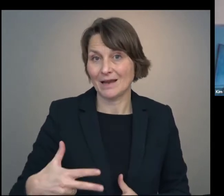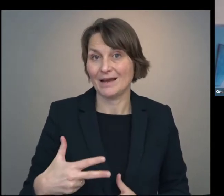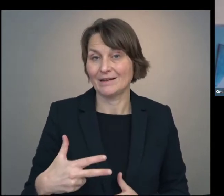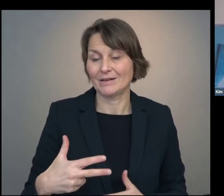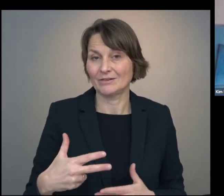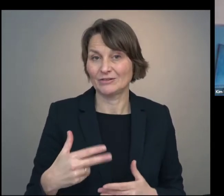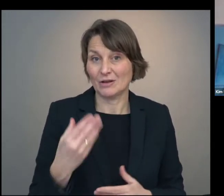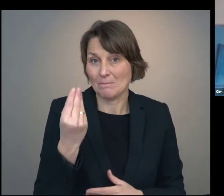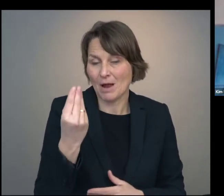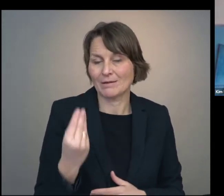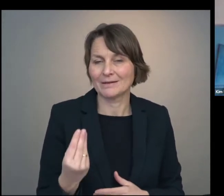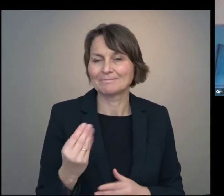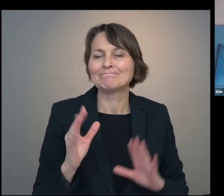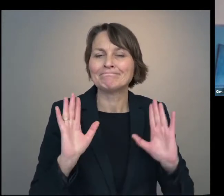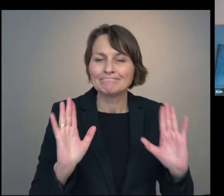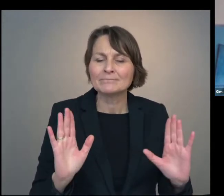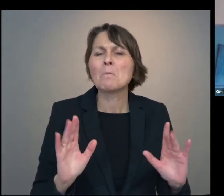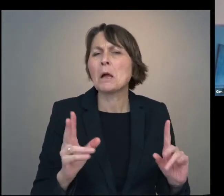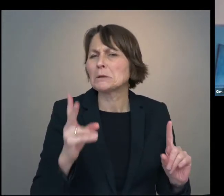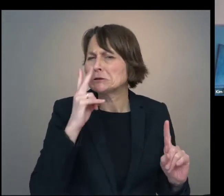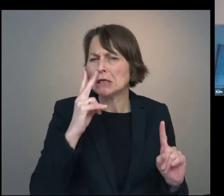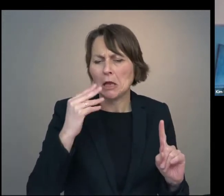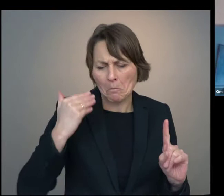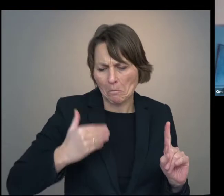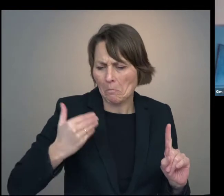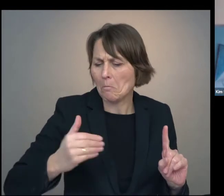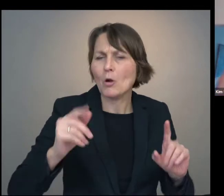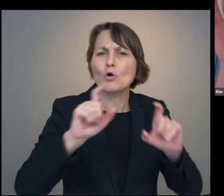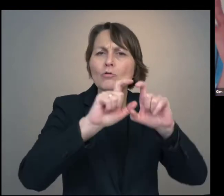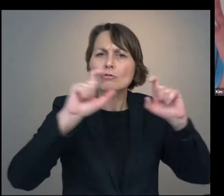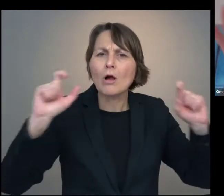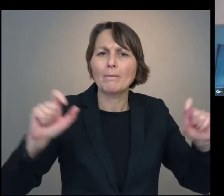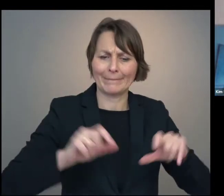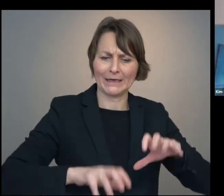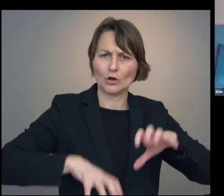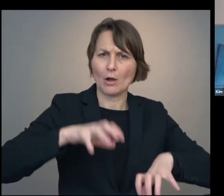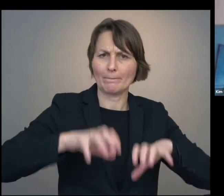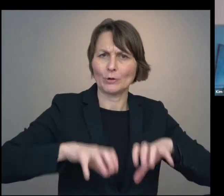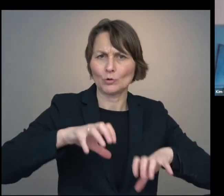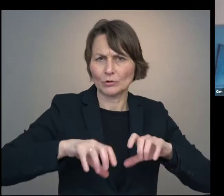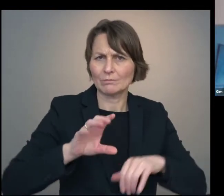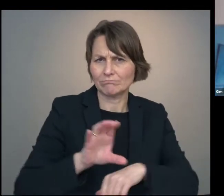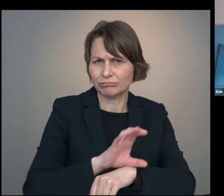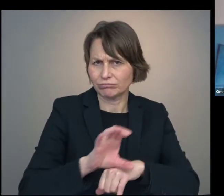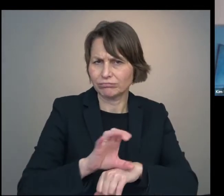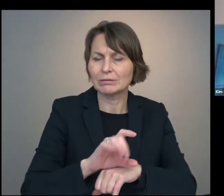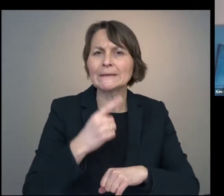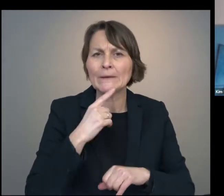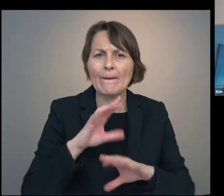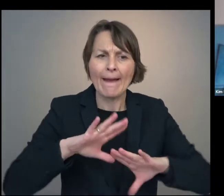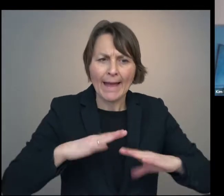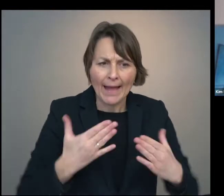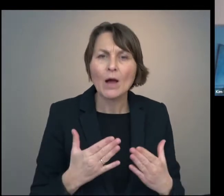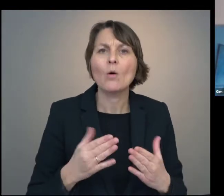common in software companies that you activate the development